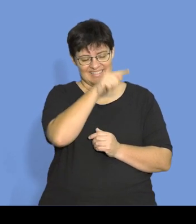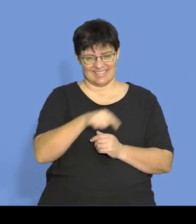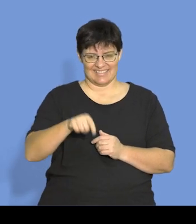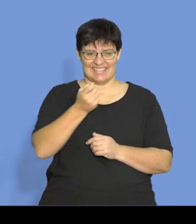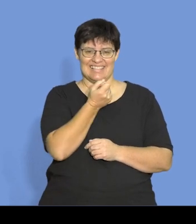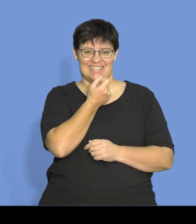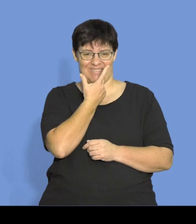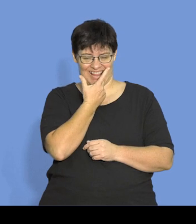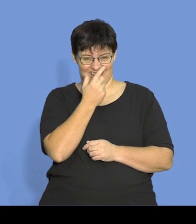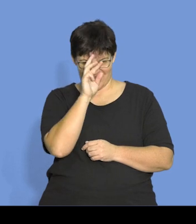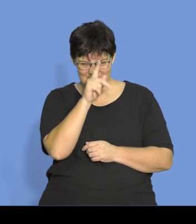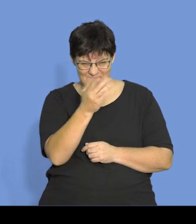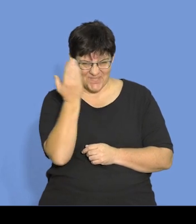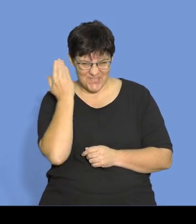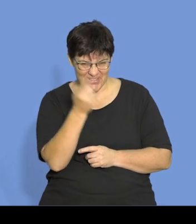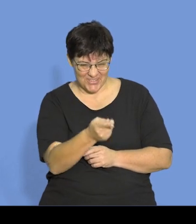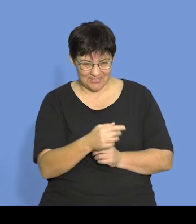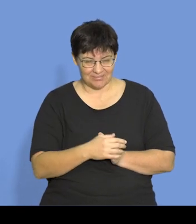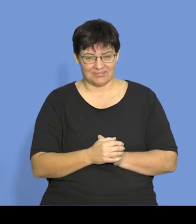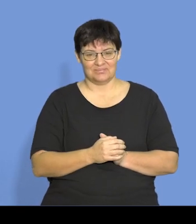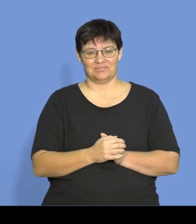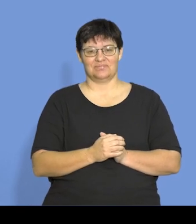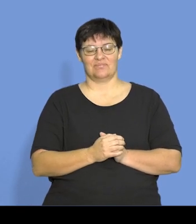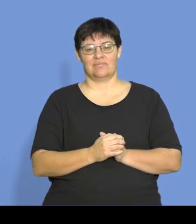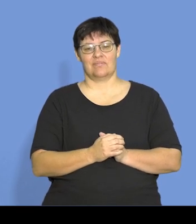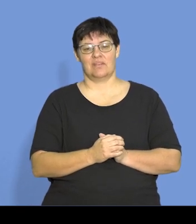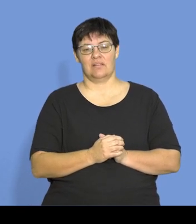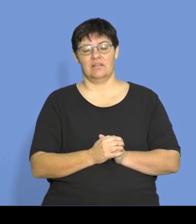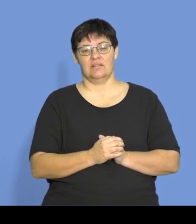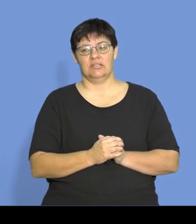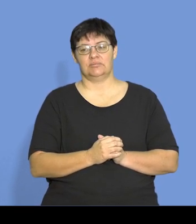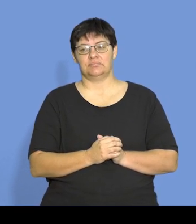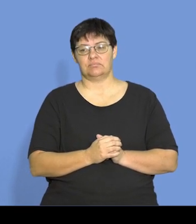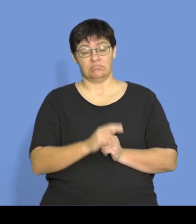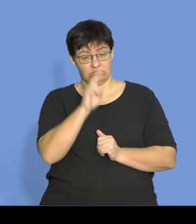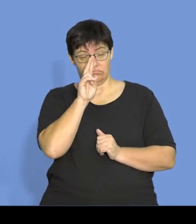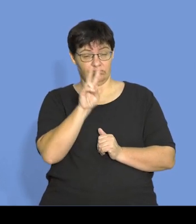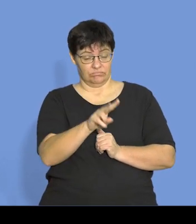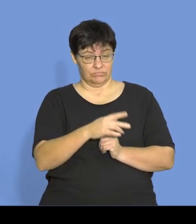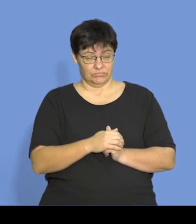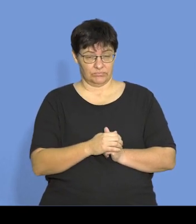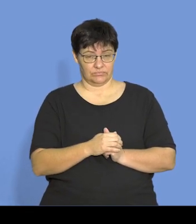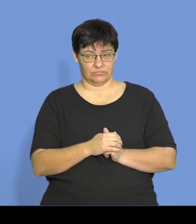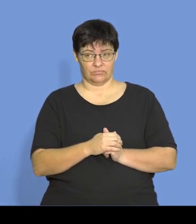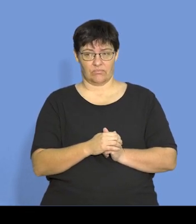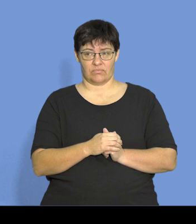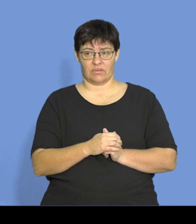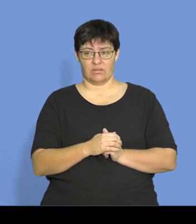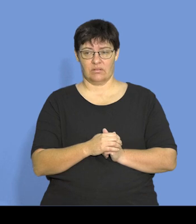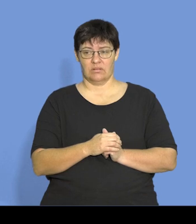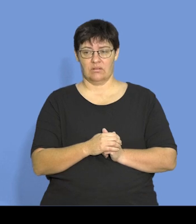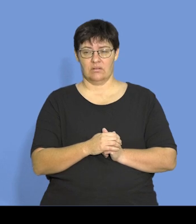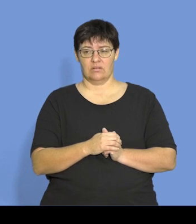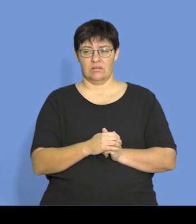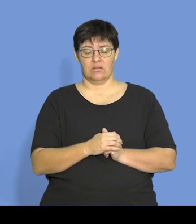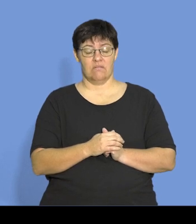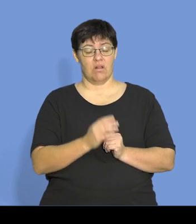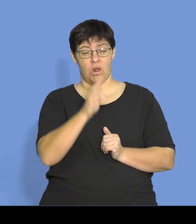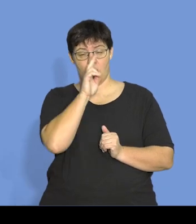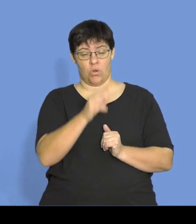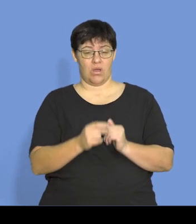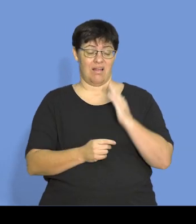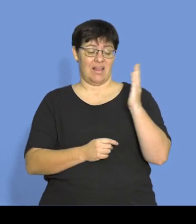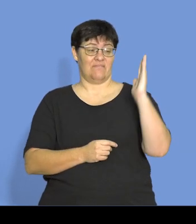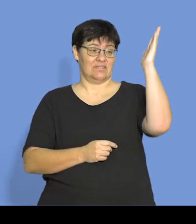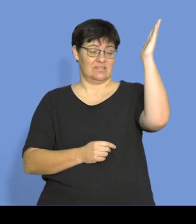You remember when they spoke about that. Now, if you look at this, when you look at this here